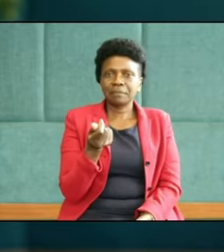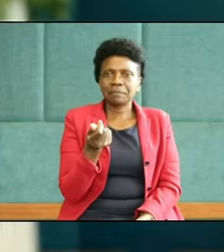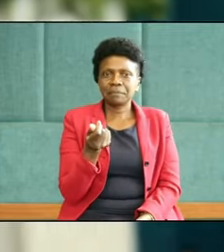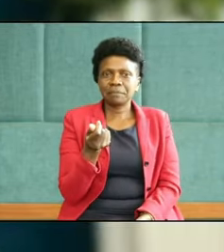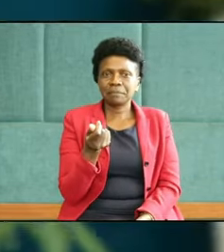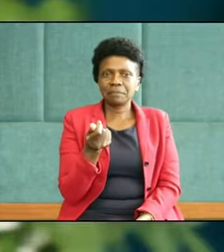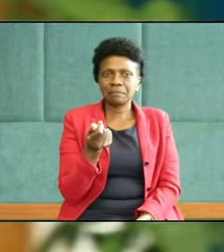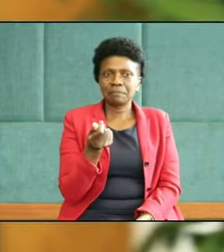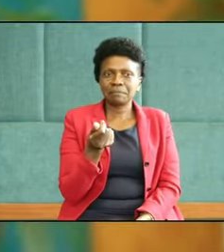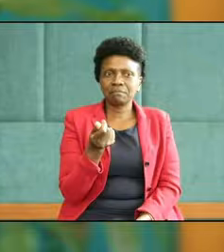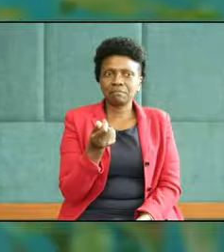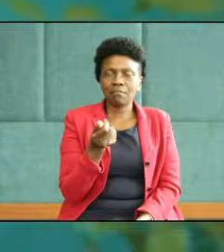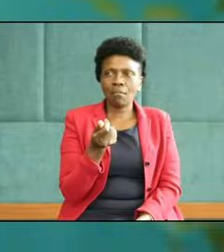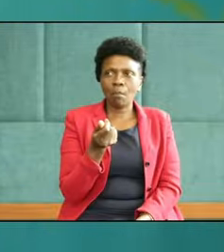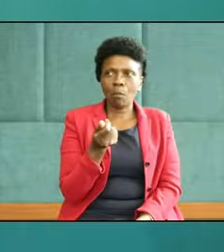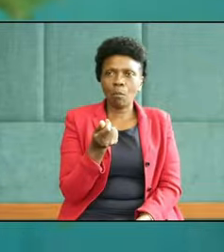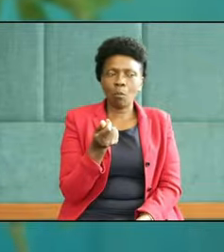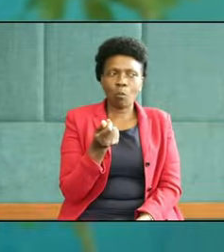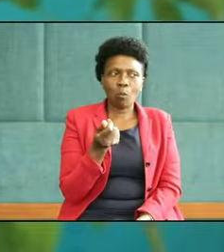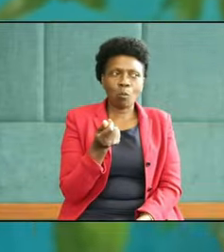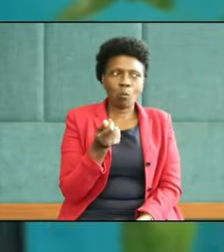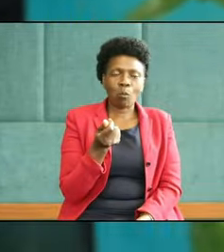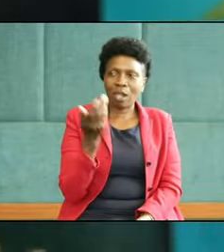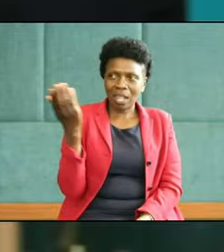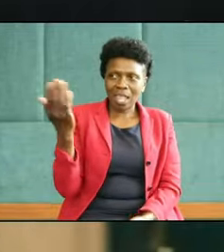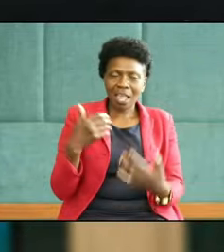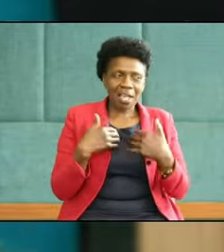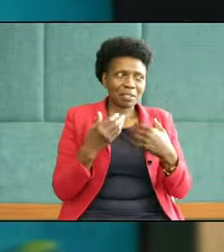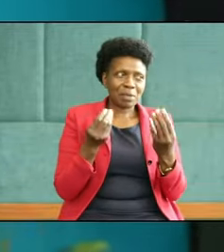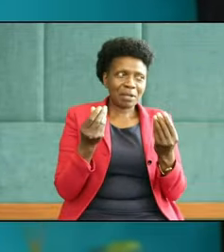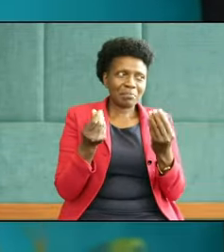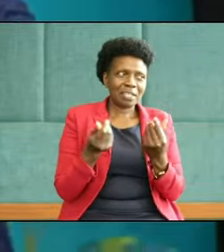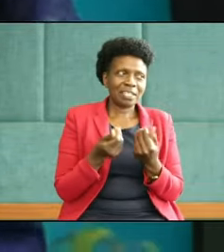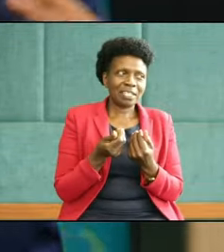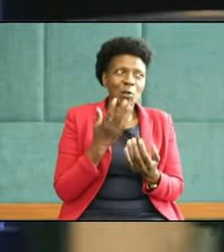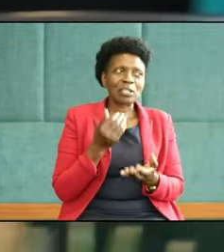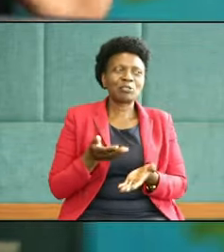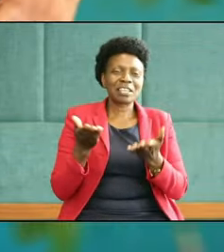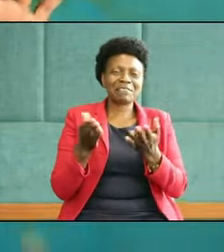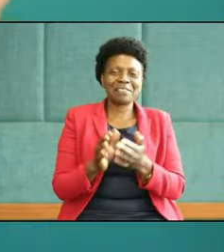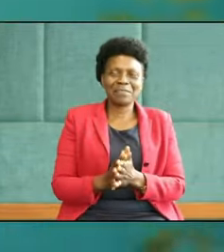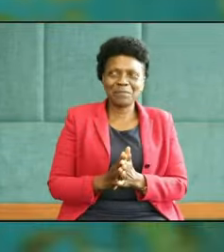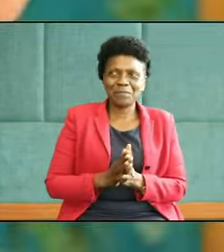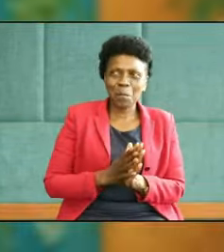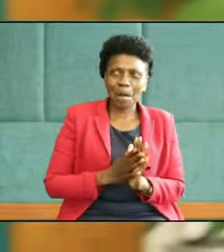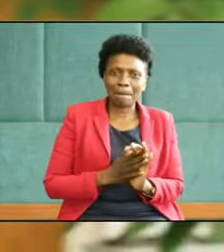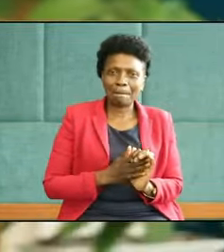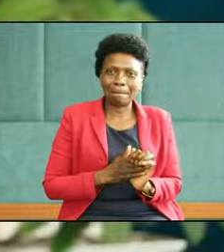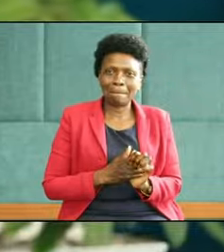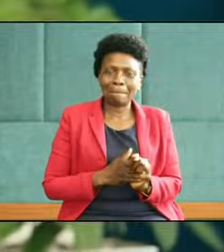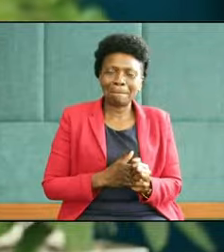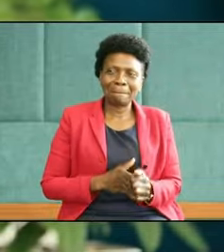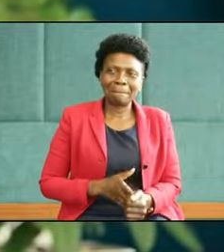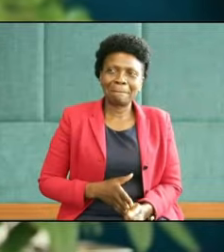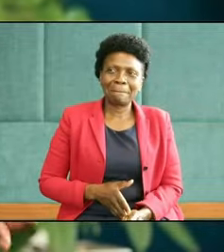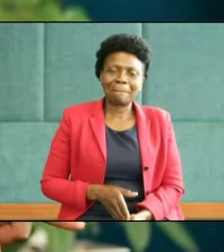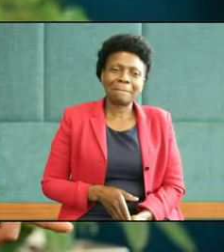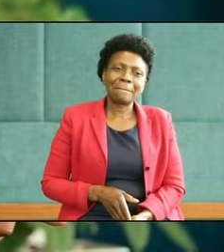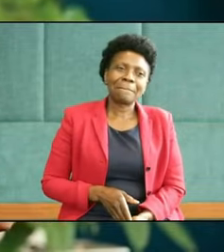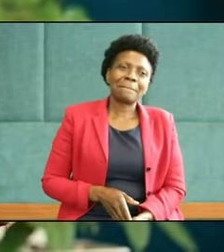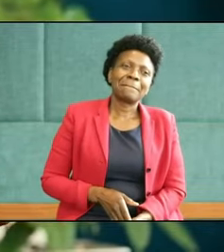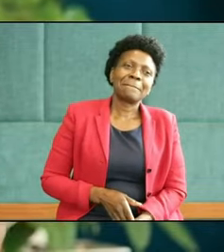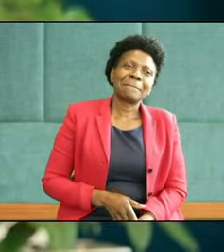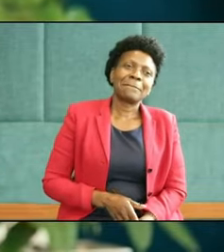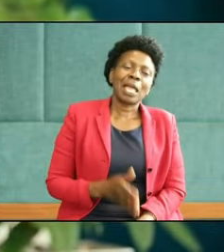Do the math for me. I need money. I sat there. Me, I want to sleep at a place that is clean and neat and I can preach well.